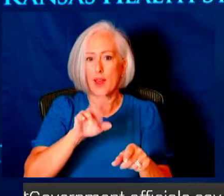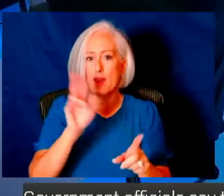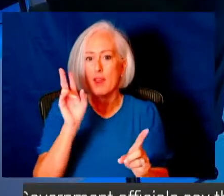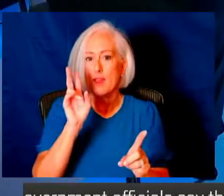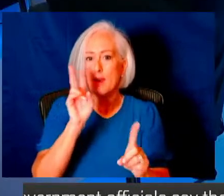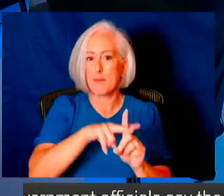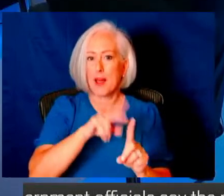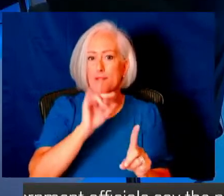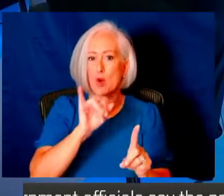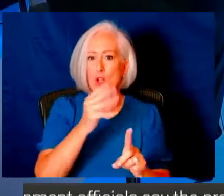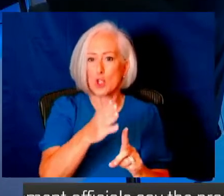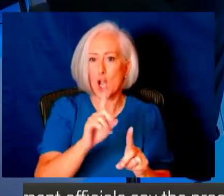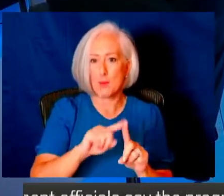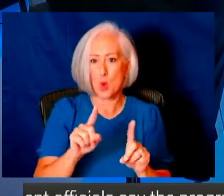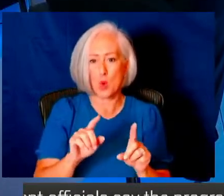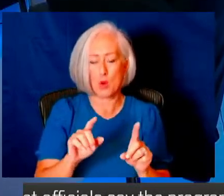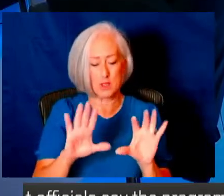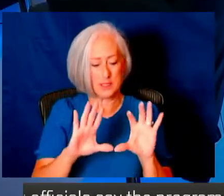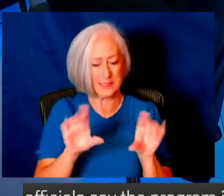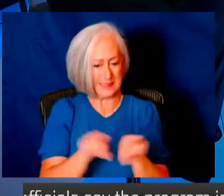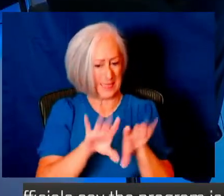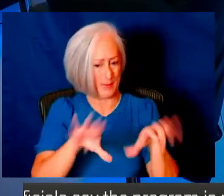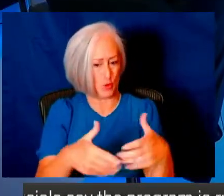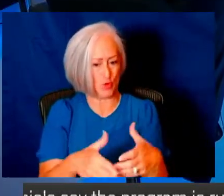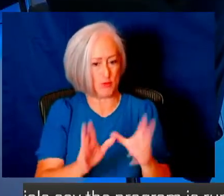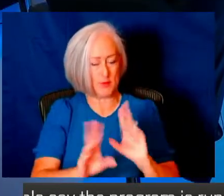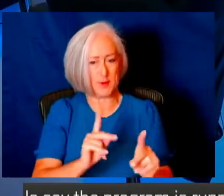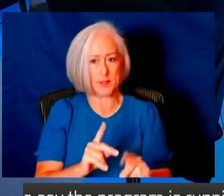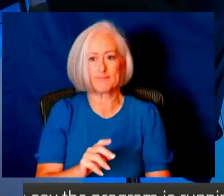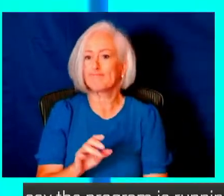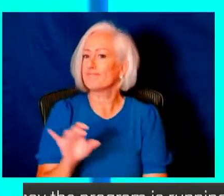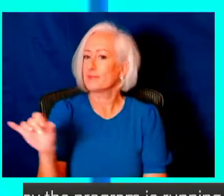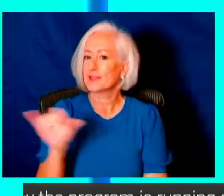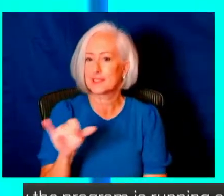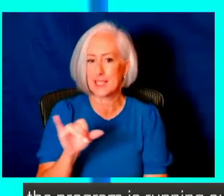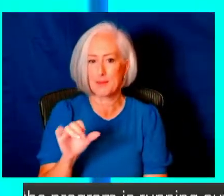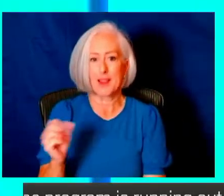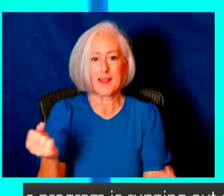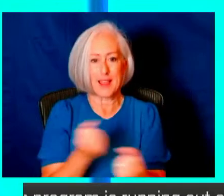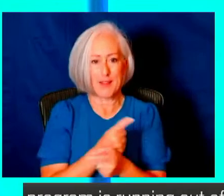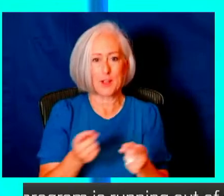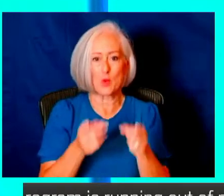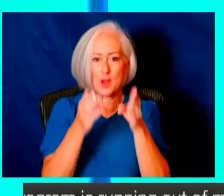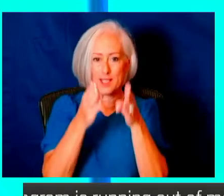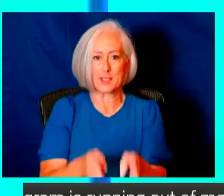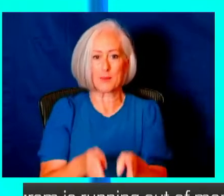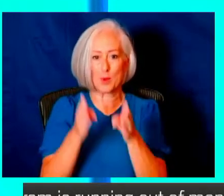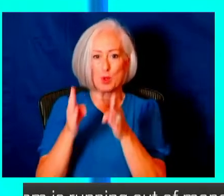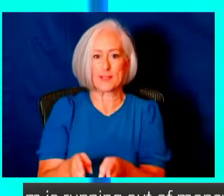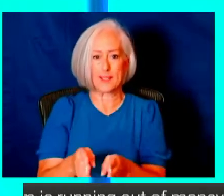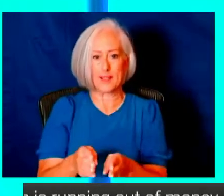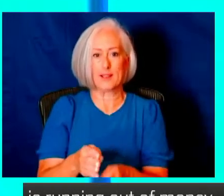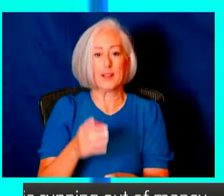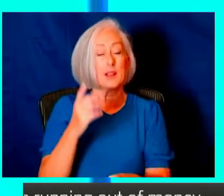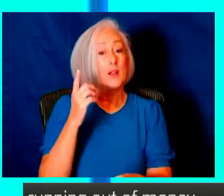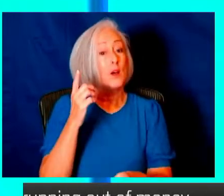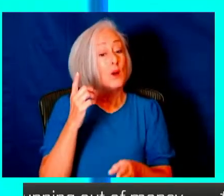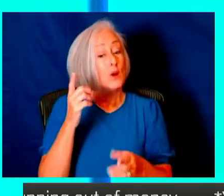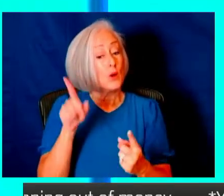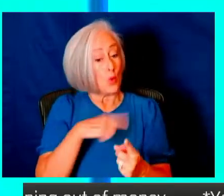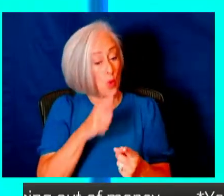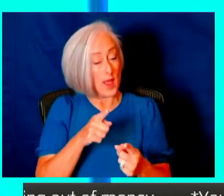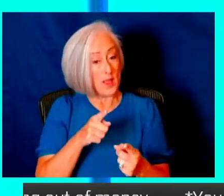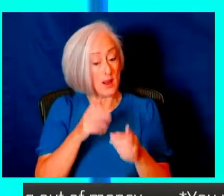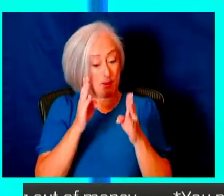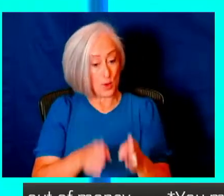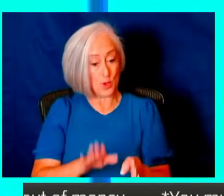Yeah, and it is. It's, like we said, everyone's a person, and once a person's debt to